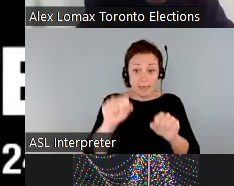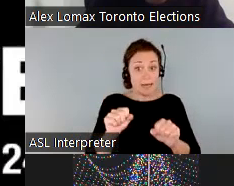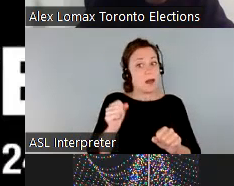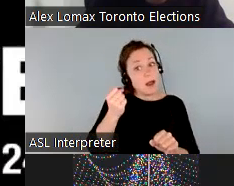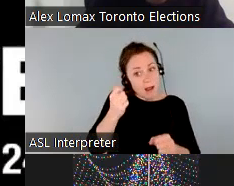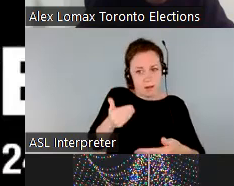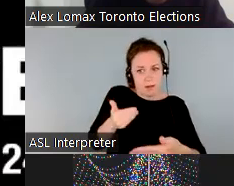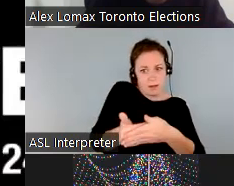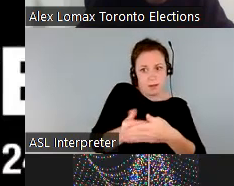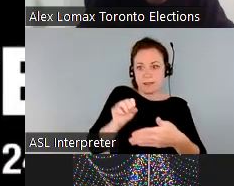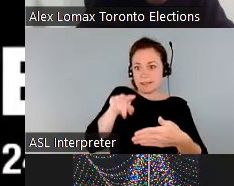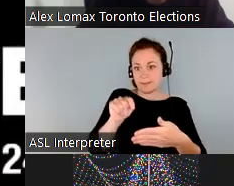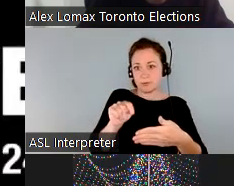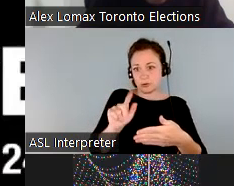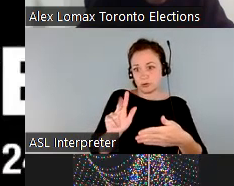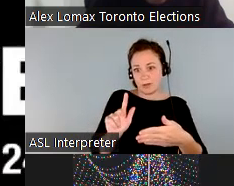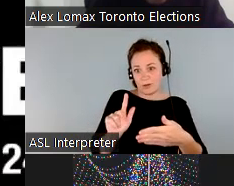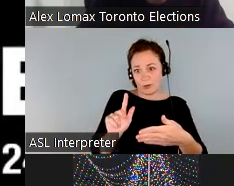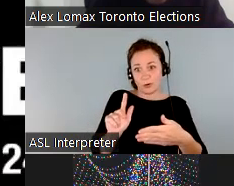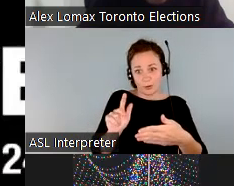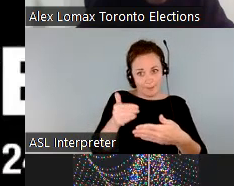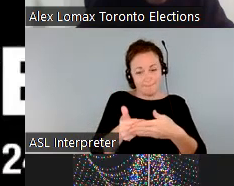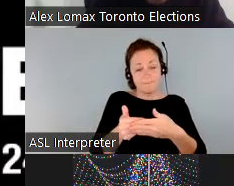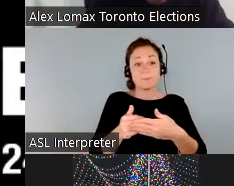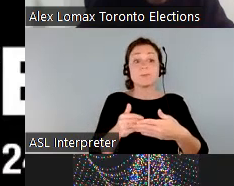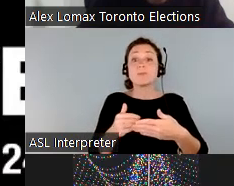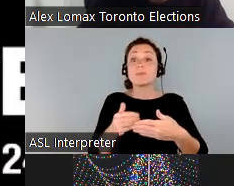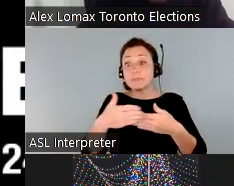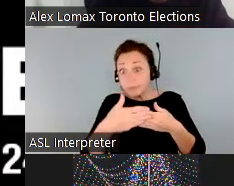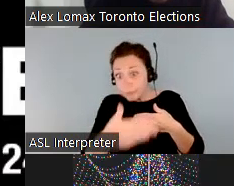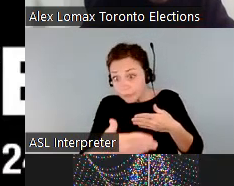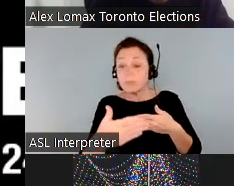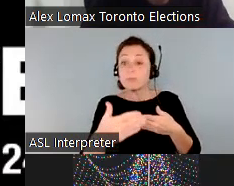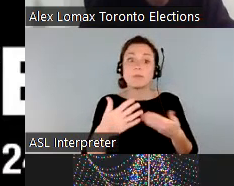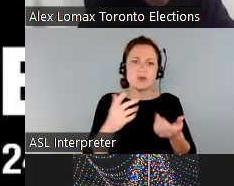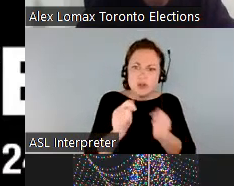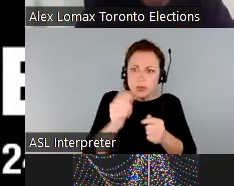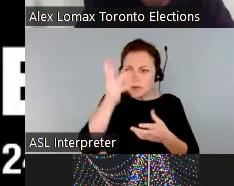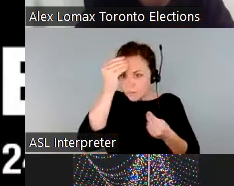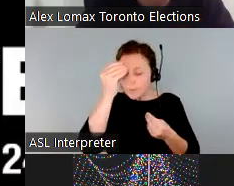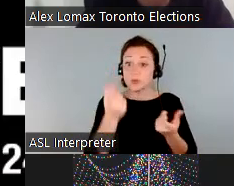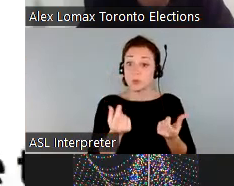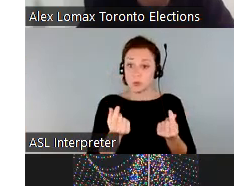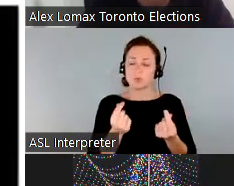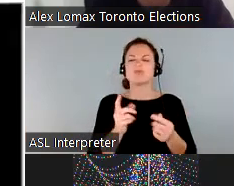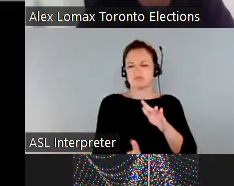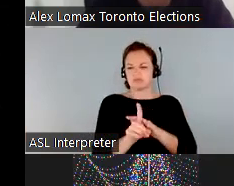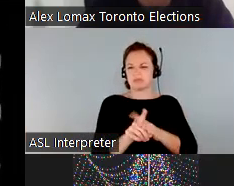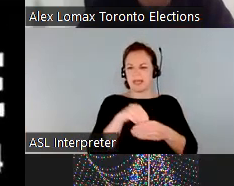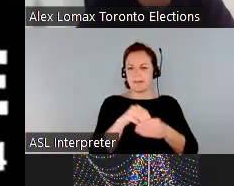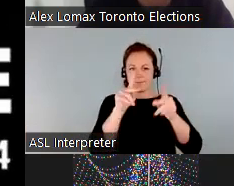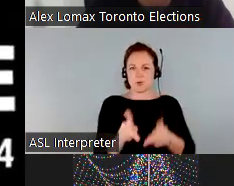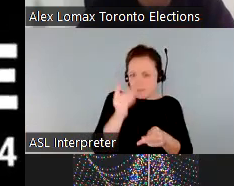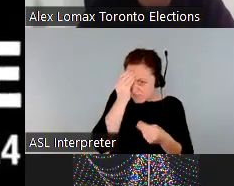23rd. After September 23rd, you can add or update your information when you go to vote in person.